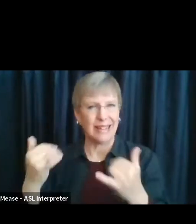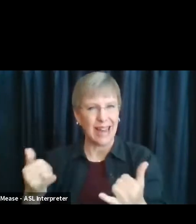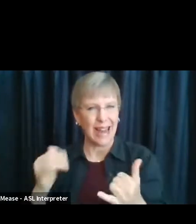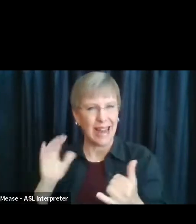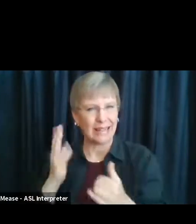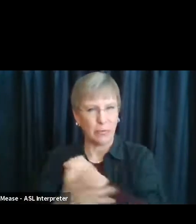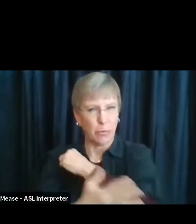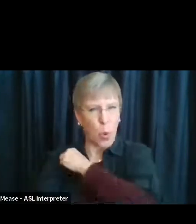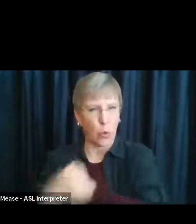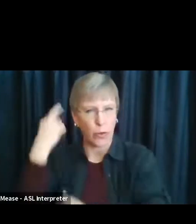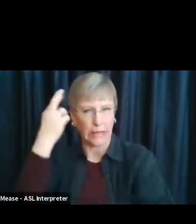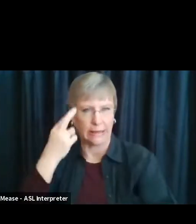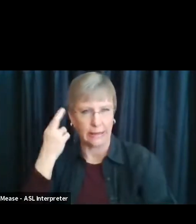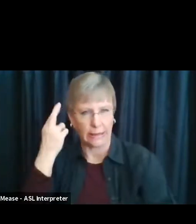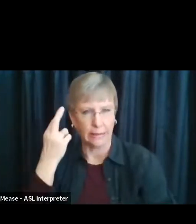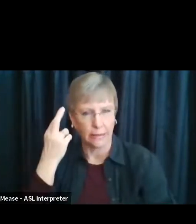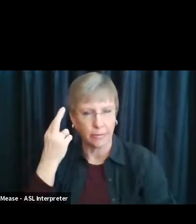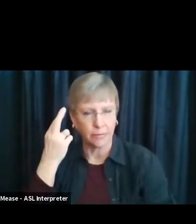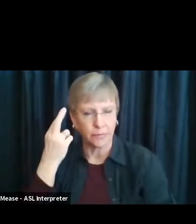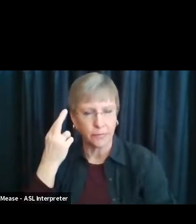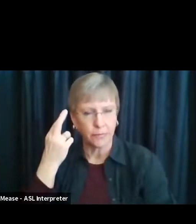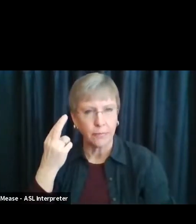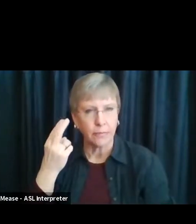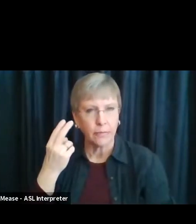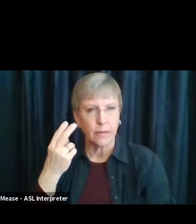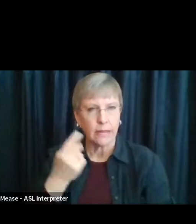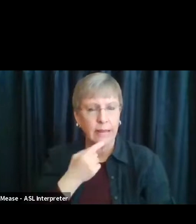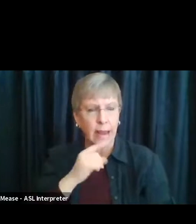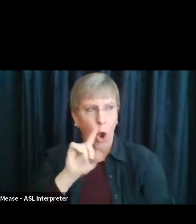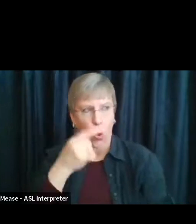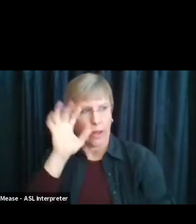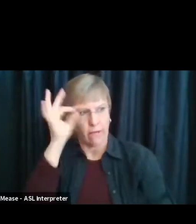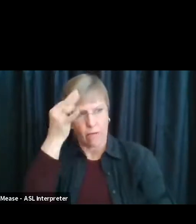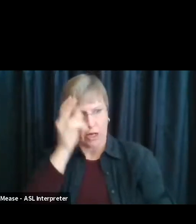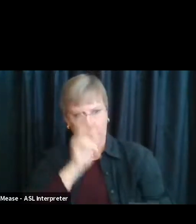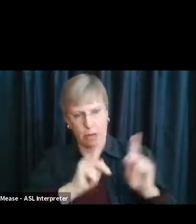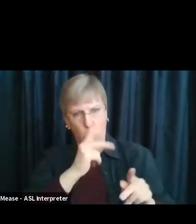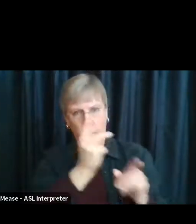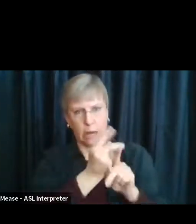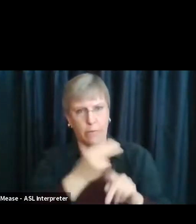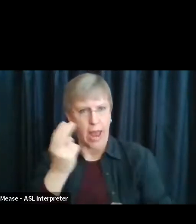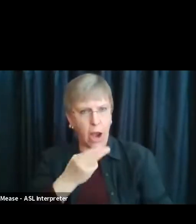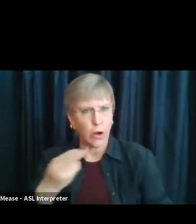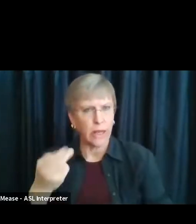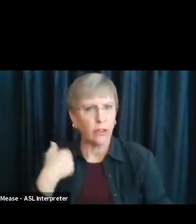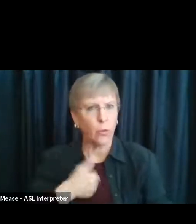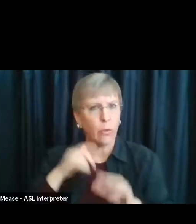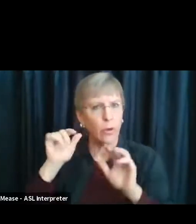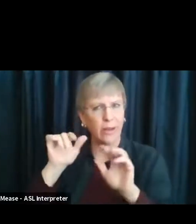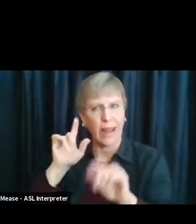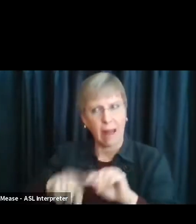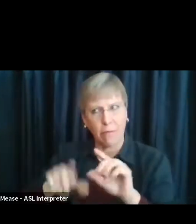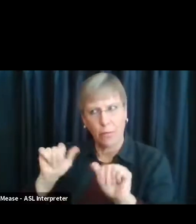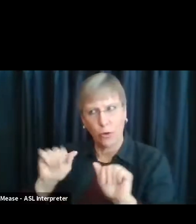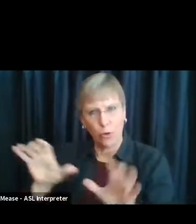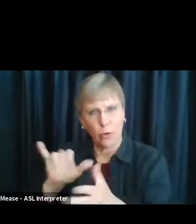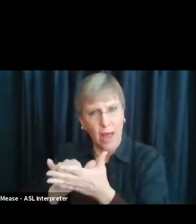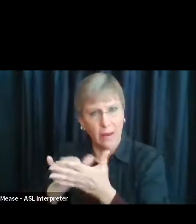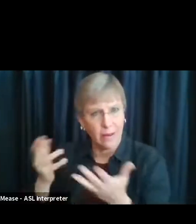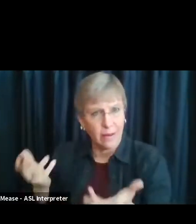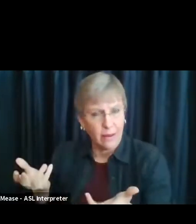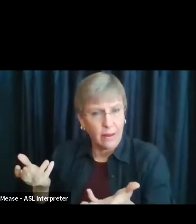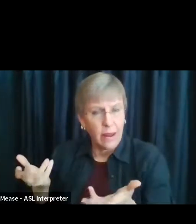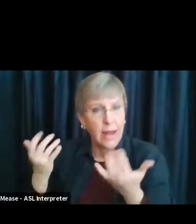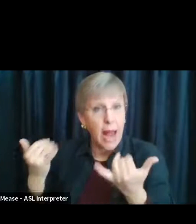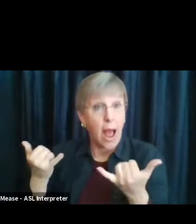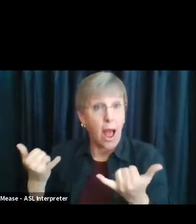as a reasoning, and to think that only French could keep our heritage and that we wouldn't be able to do it. Because at